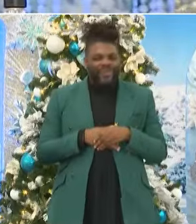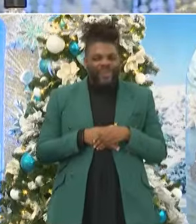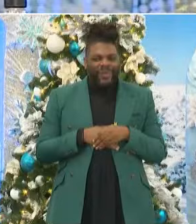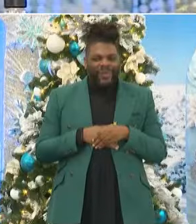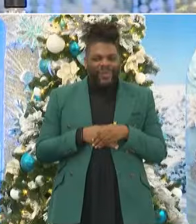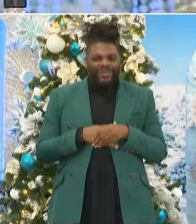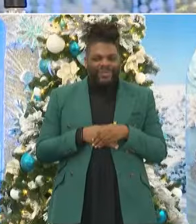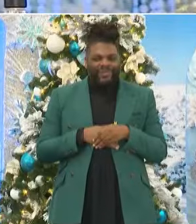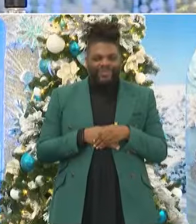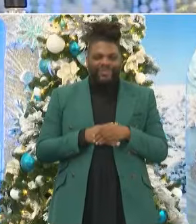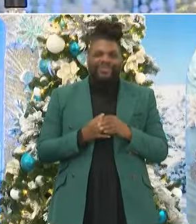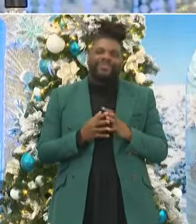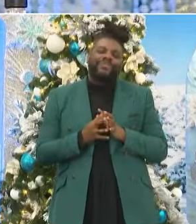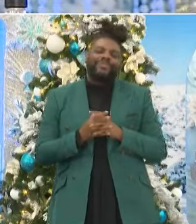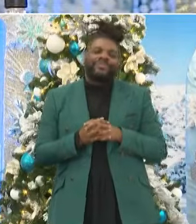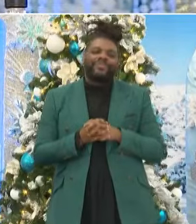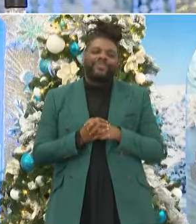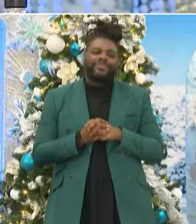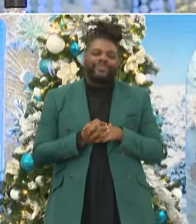So,